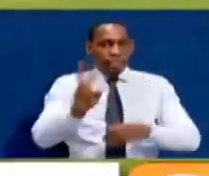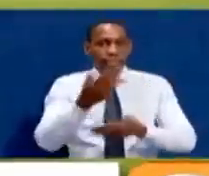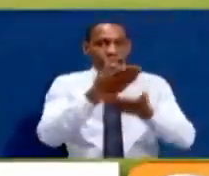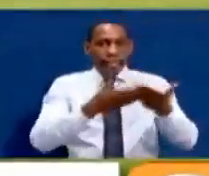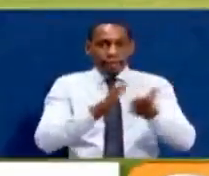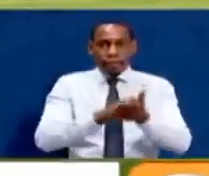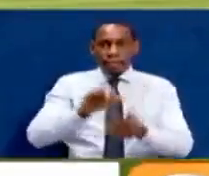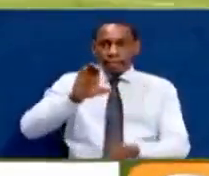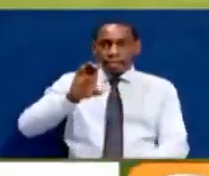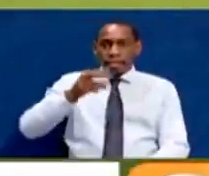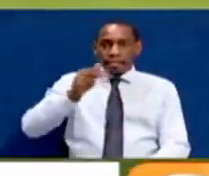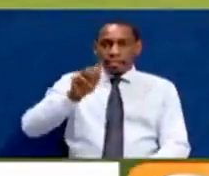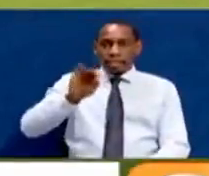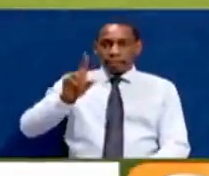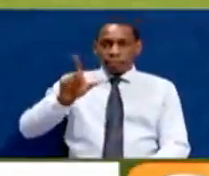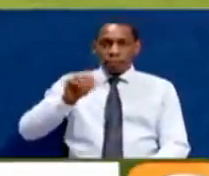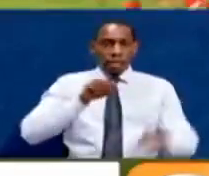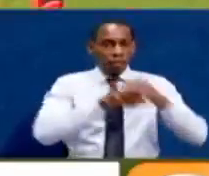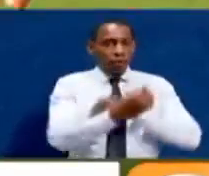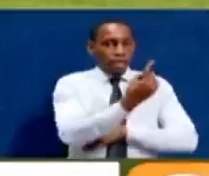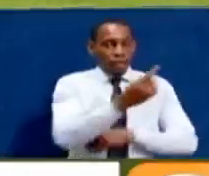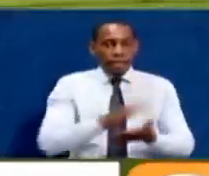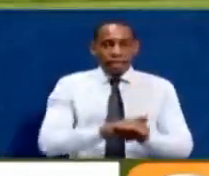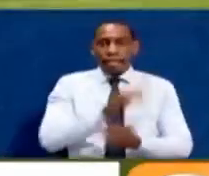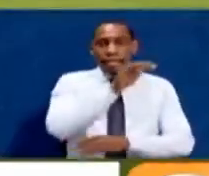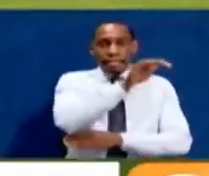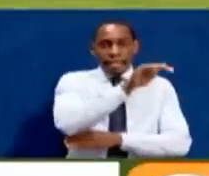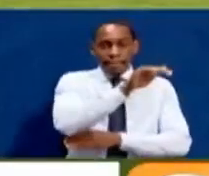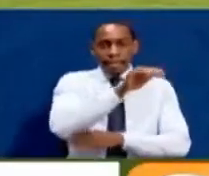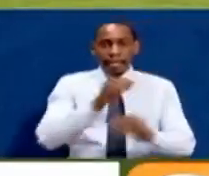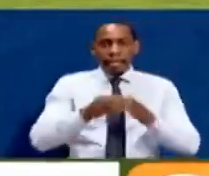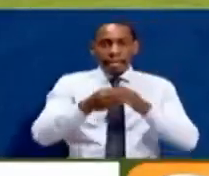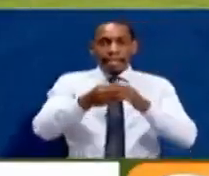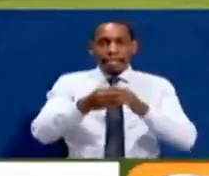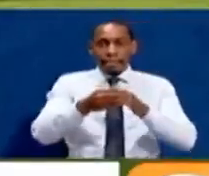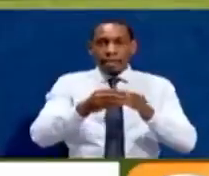with Emmanuel Chabula pulling one back for his side. Chipolopolo thought that they